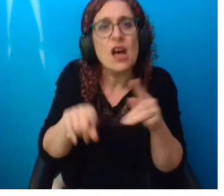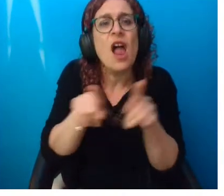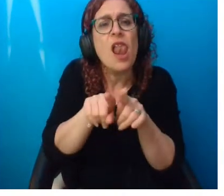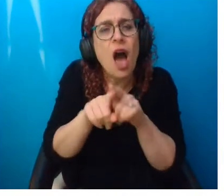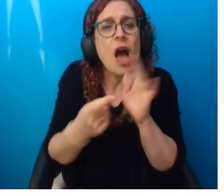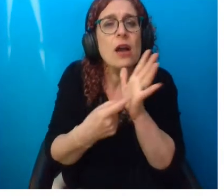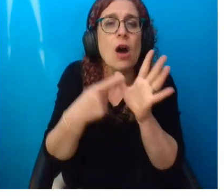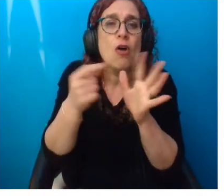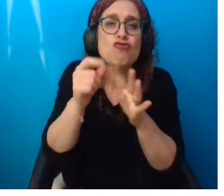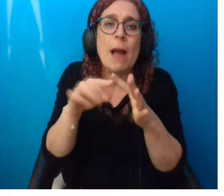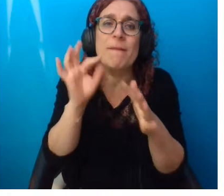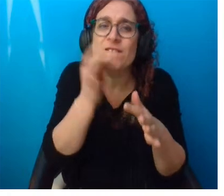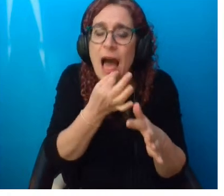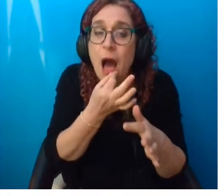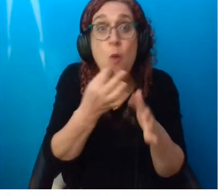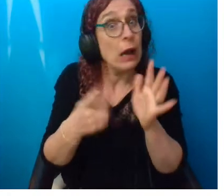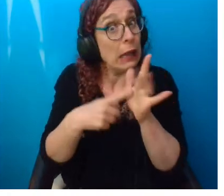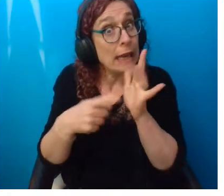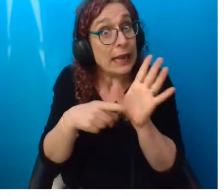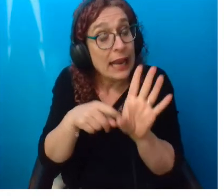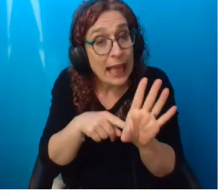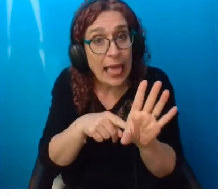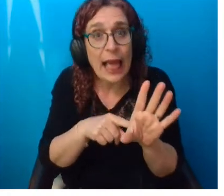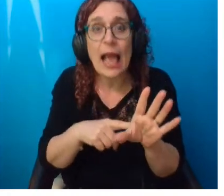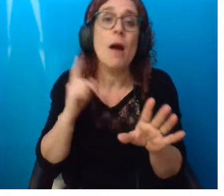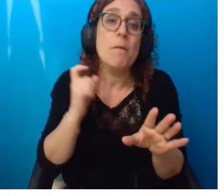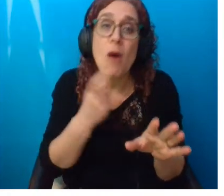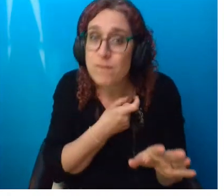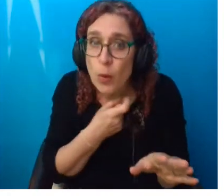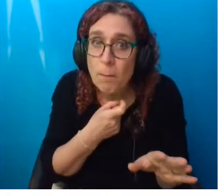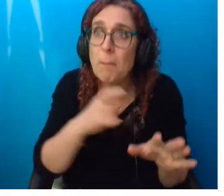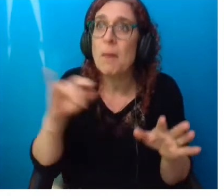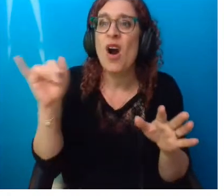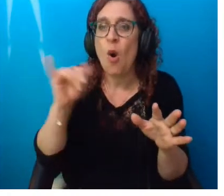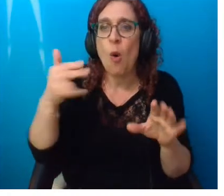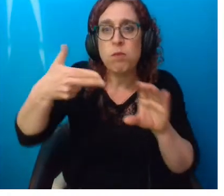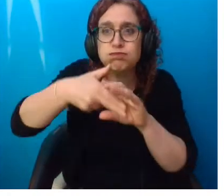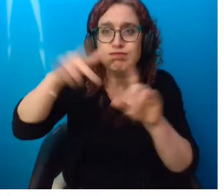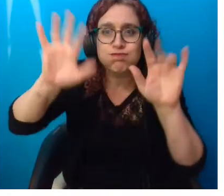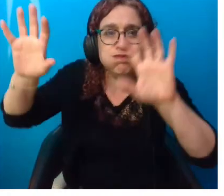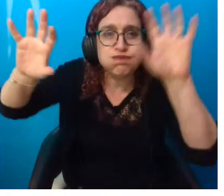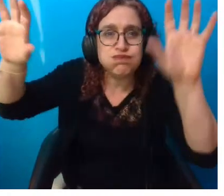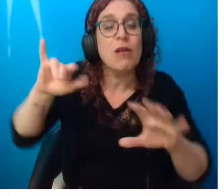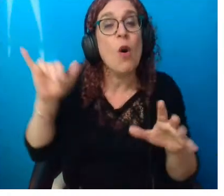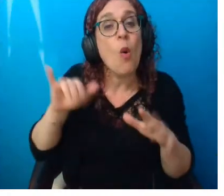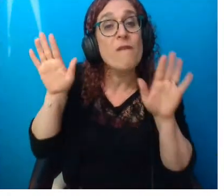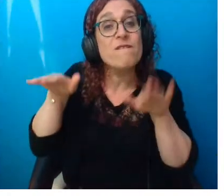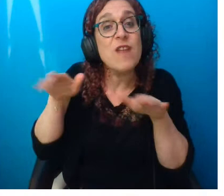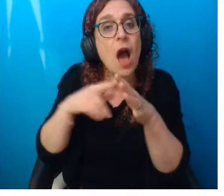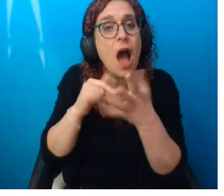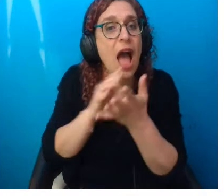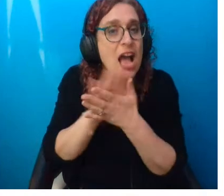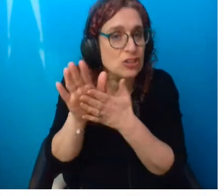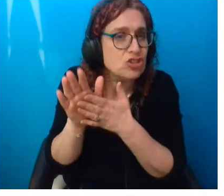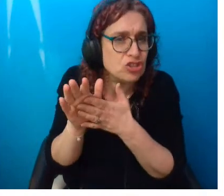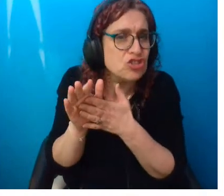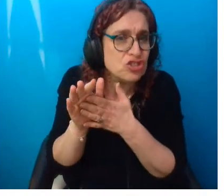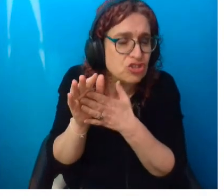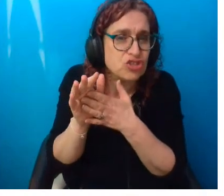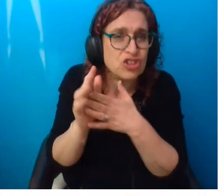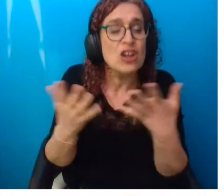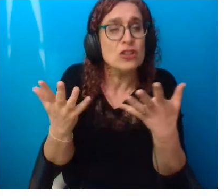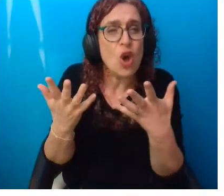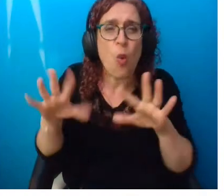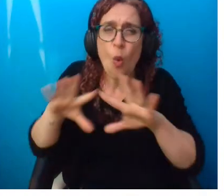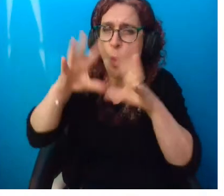lilies, perfumes, diesel particles in the air, fly ash. So things to do with